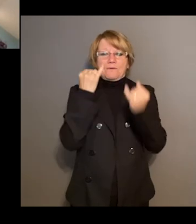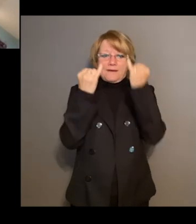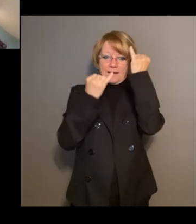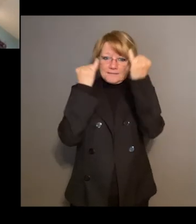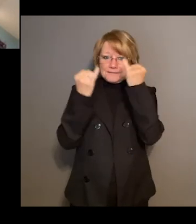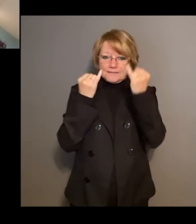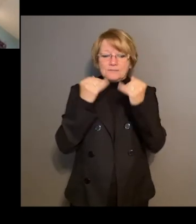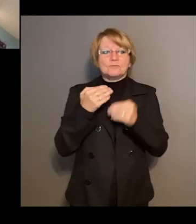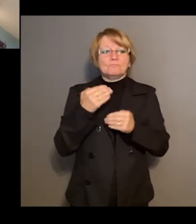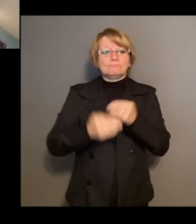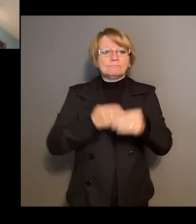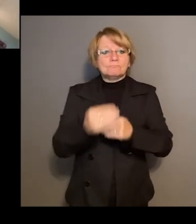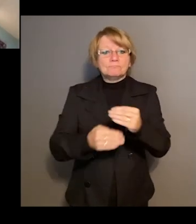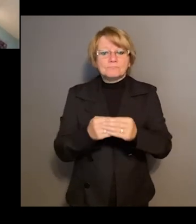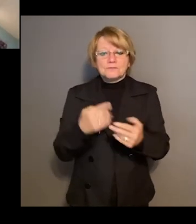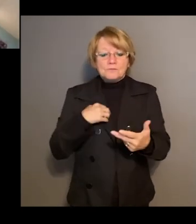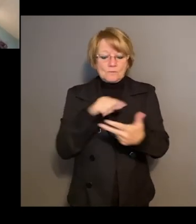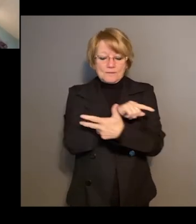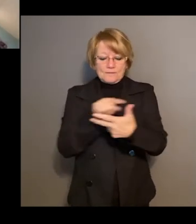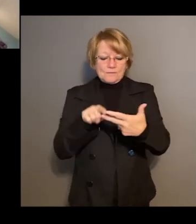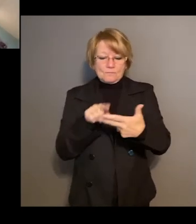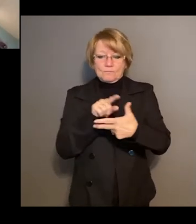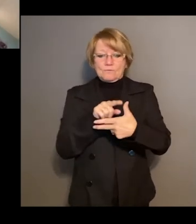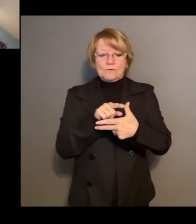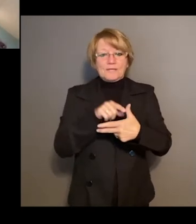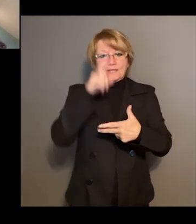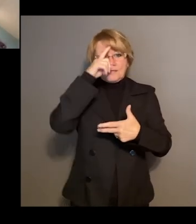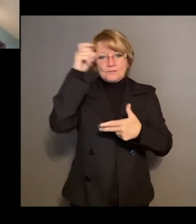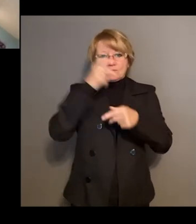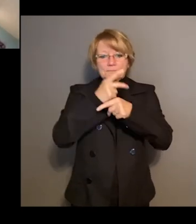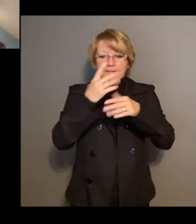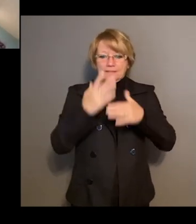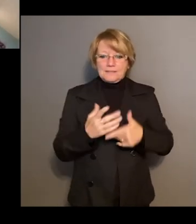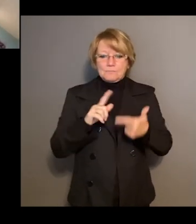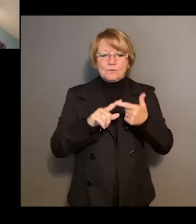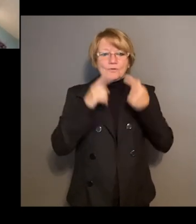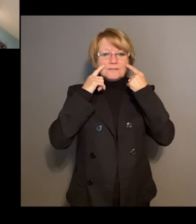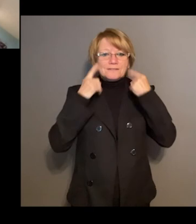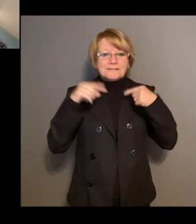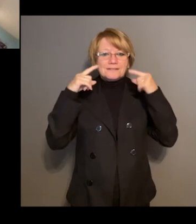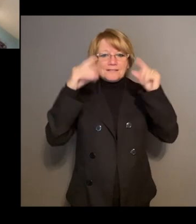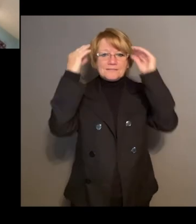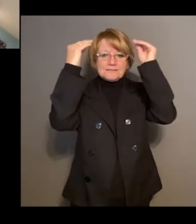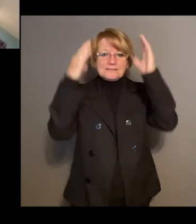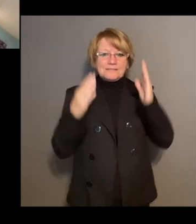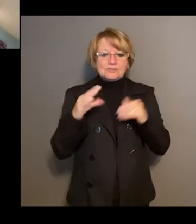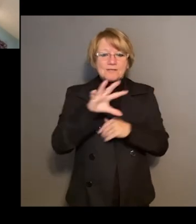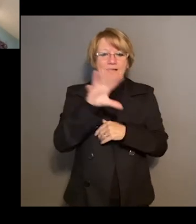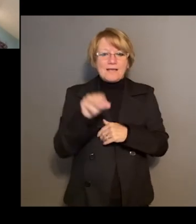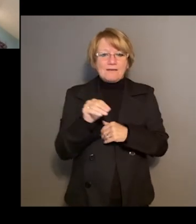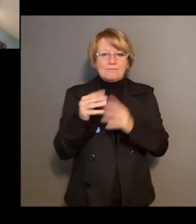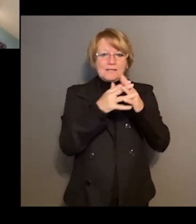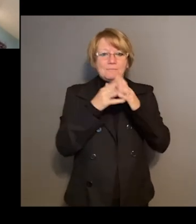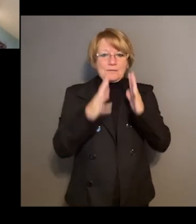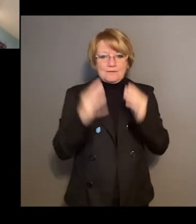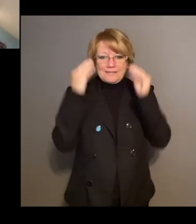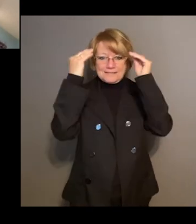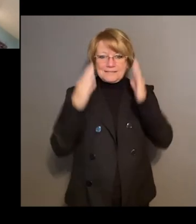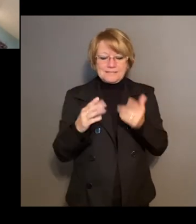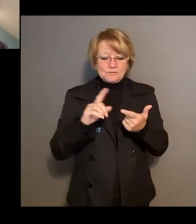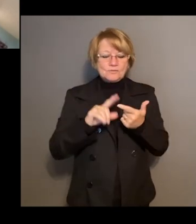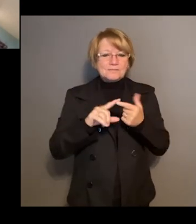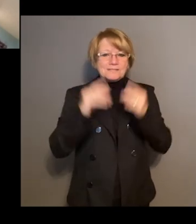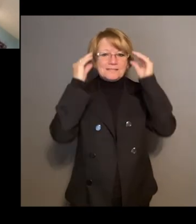and ideas to go by. So the three I put here were the Dream Keepers, Successful Teachers of African American